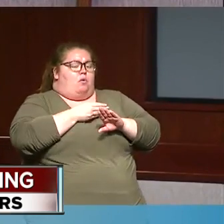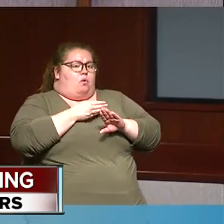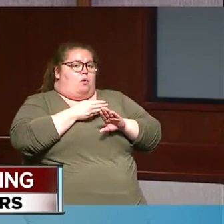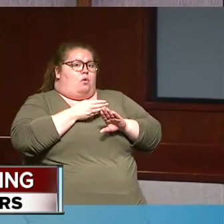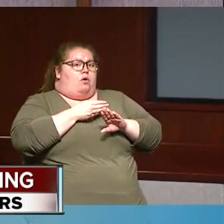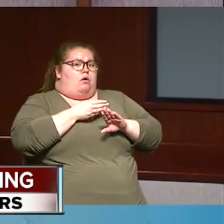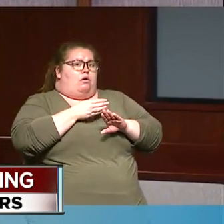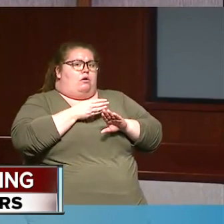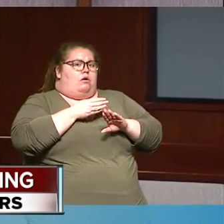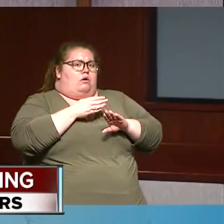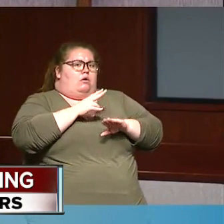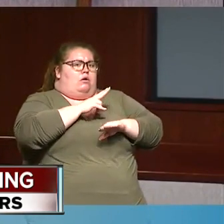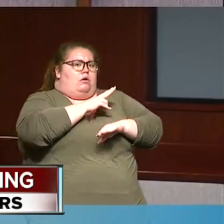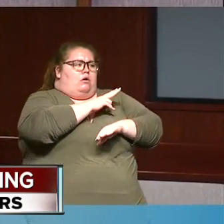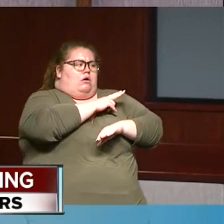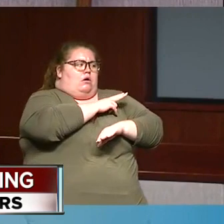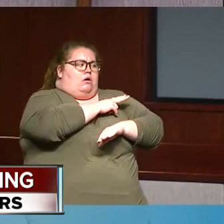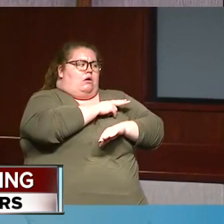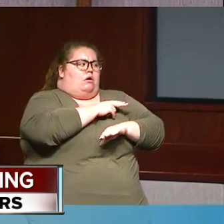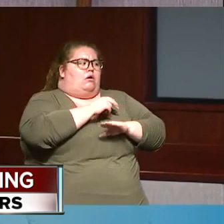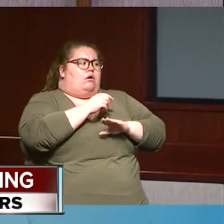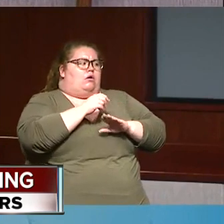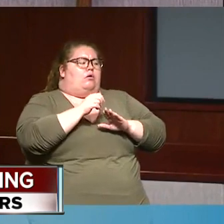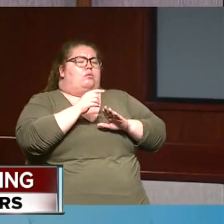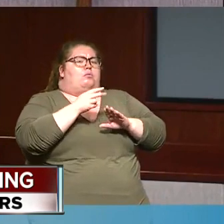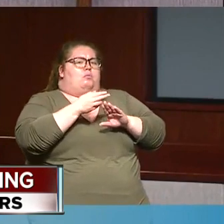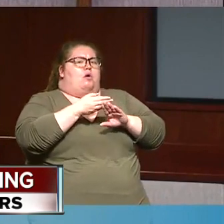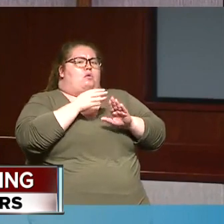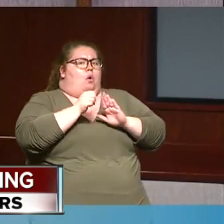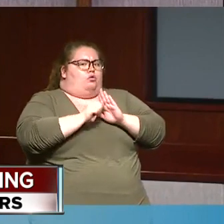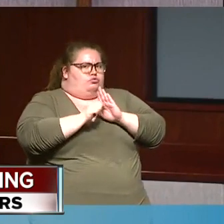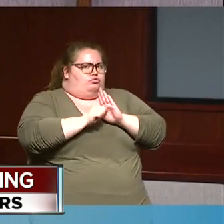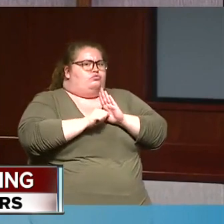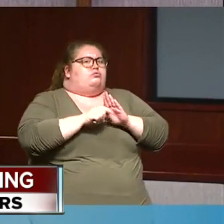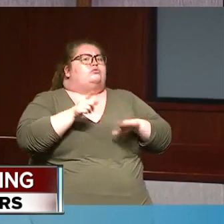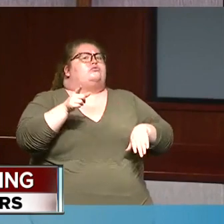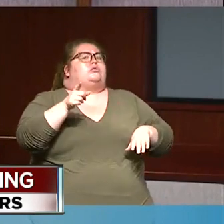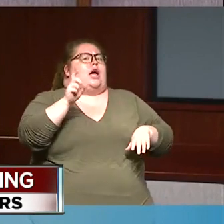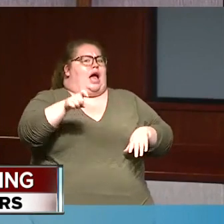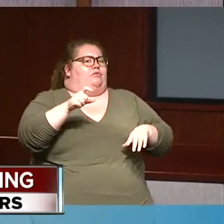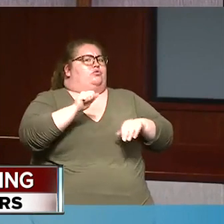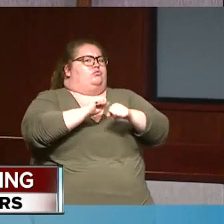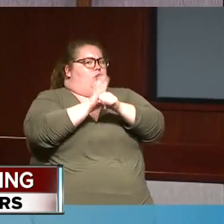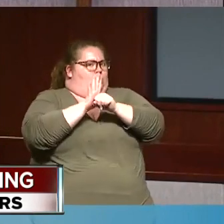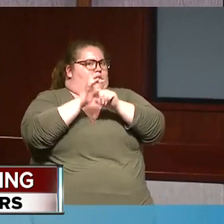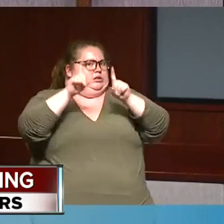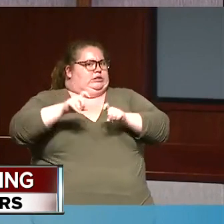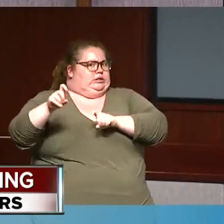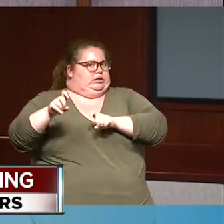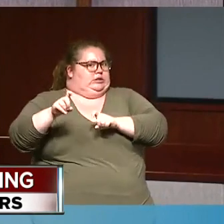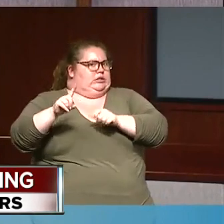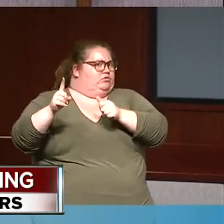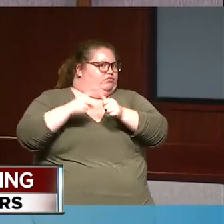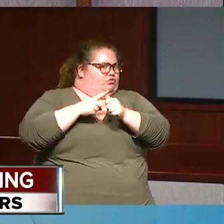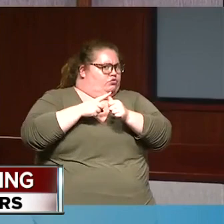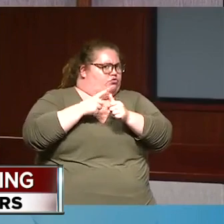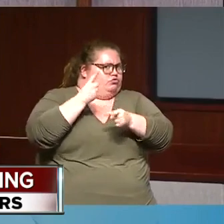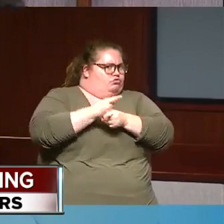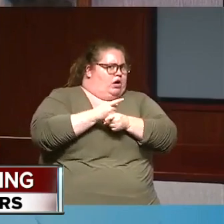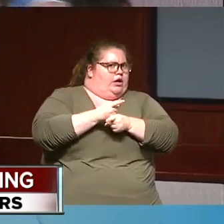seen a lot of those results come back positive for folks who might not even know they've been ill?